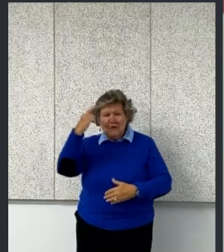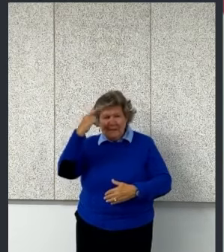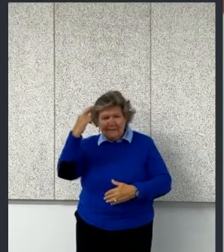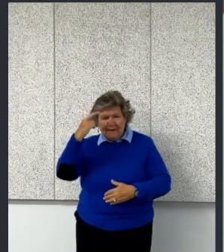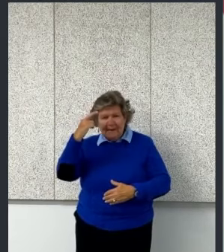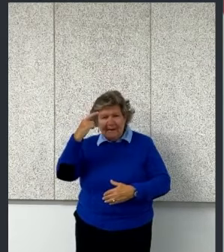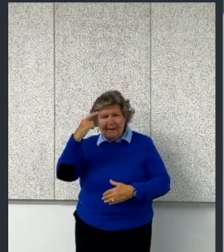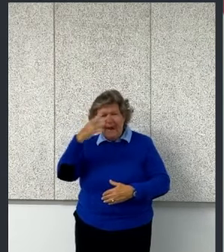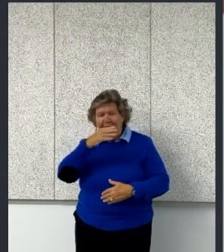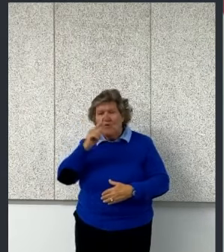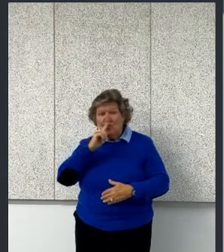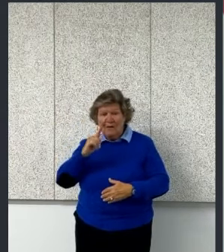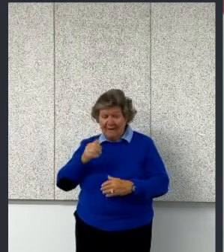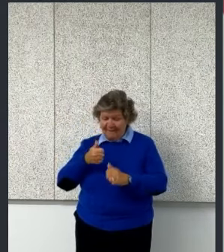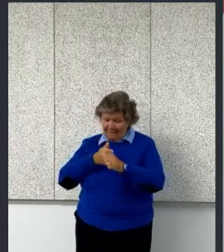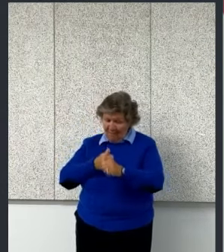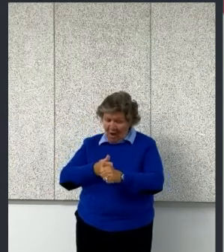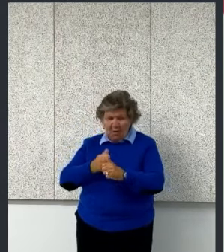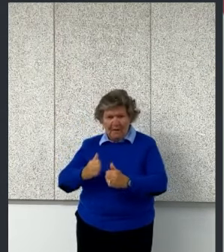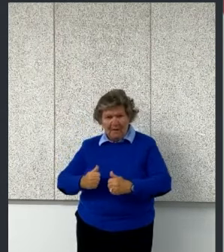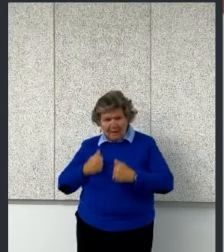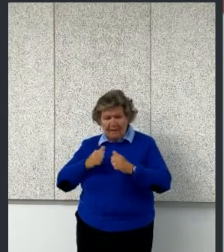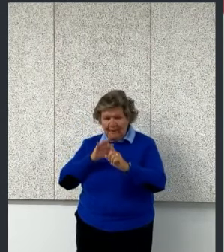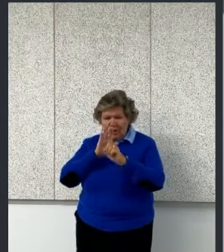exactly living your mission and understanding,